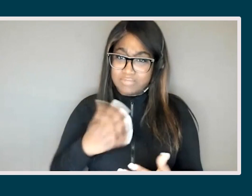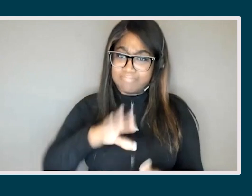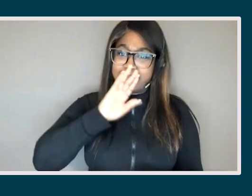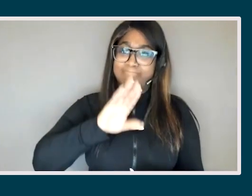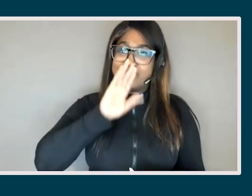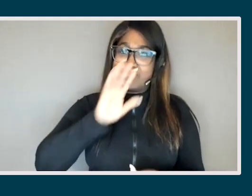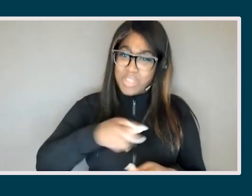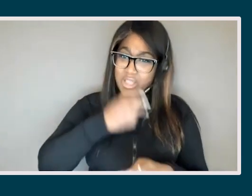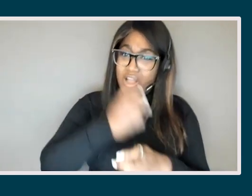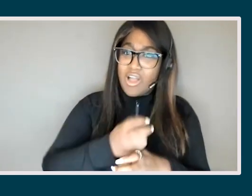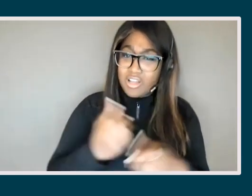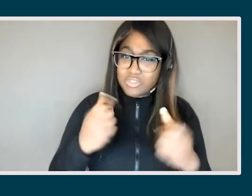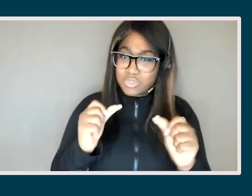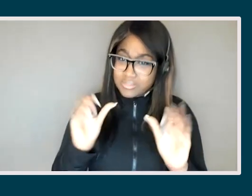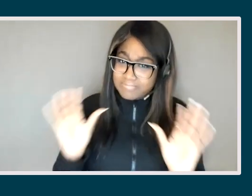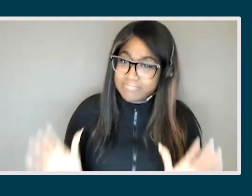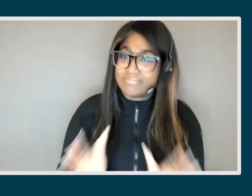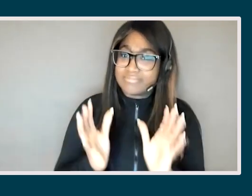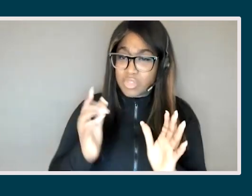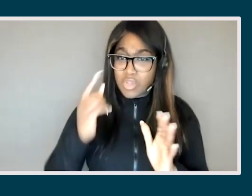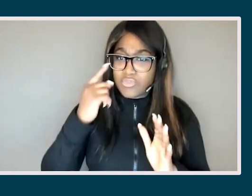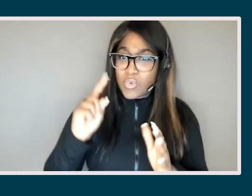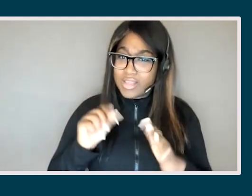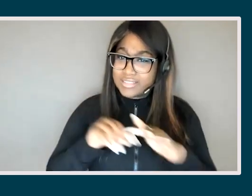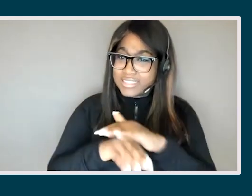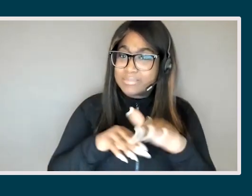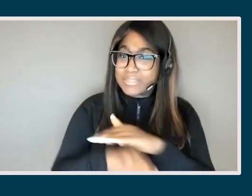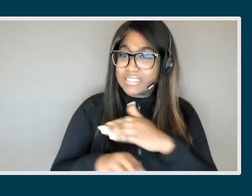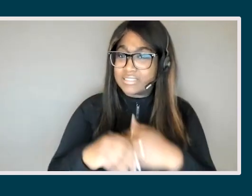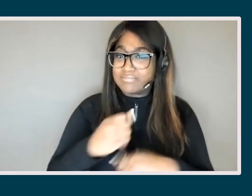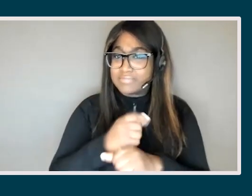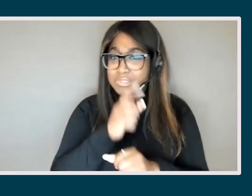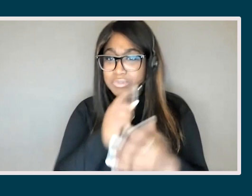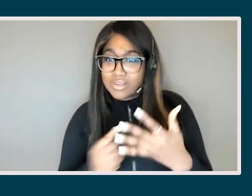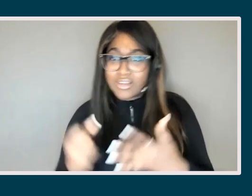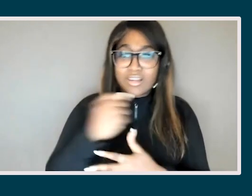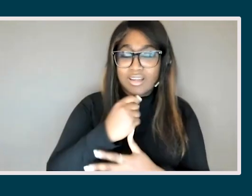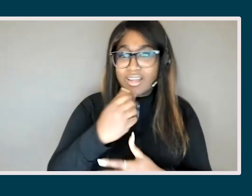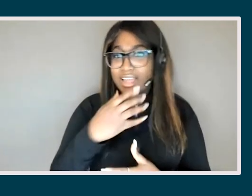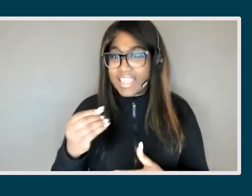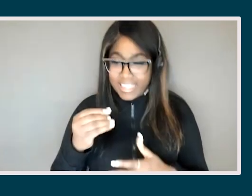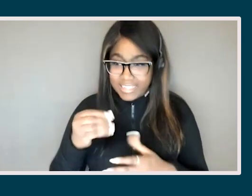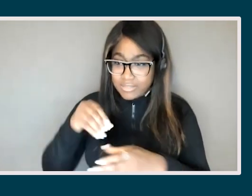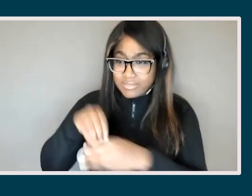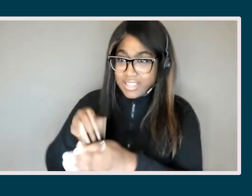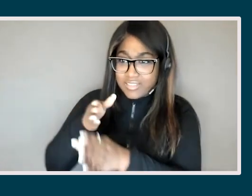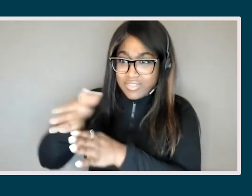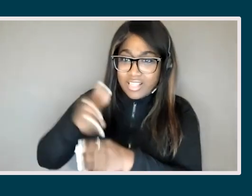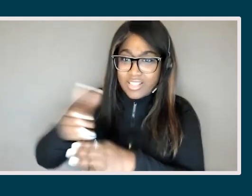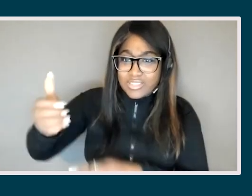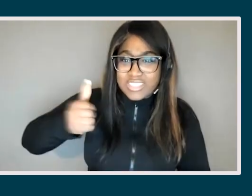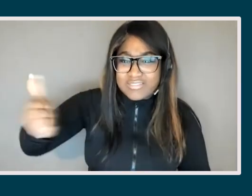work forward of accessibility at, the transportation world and industry, that